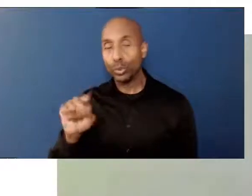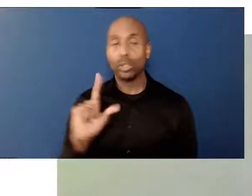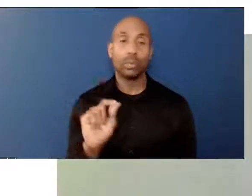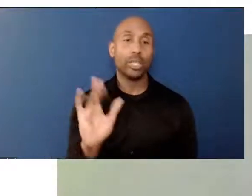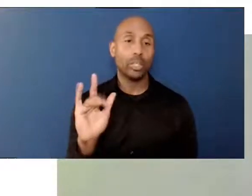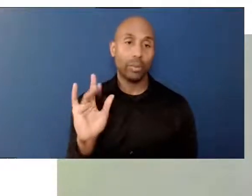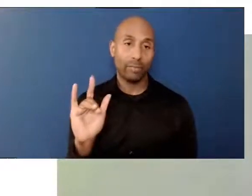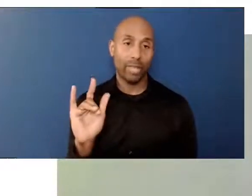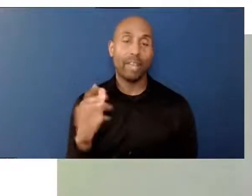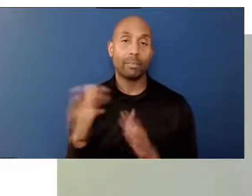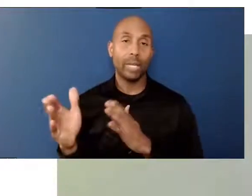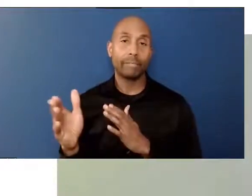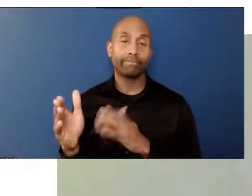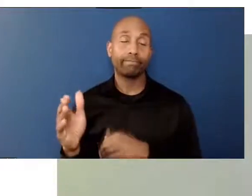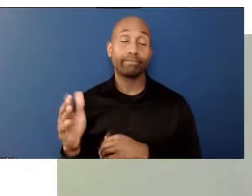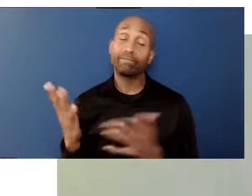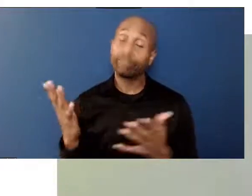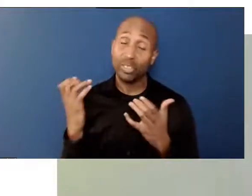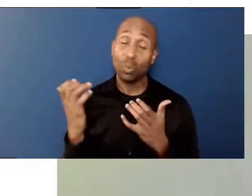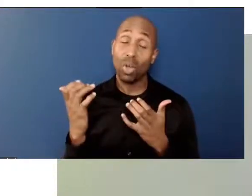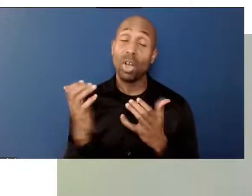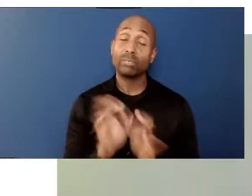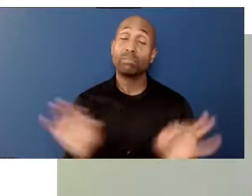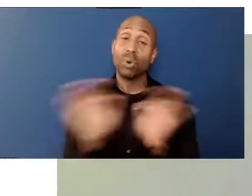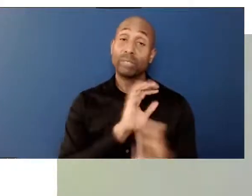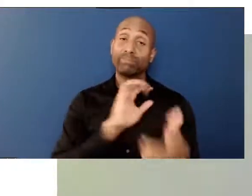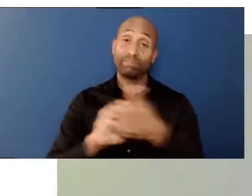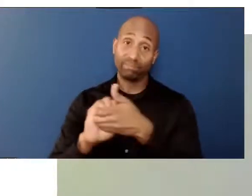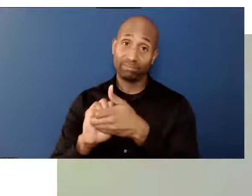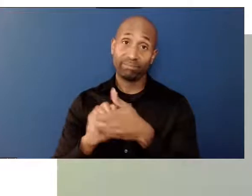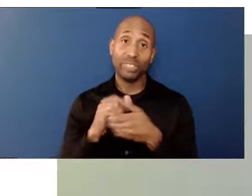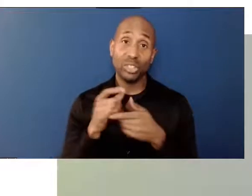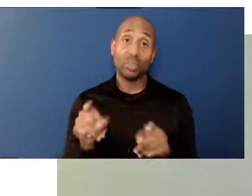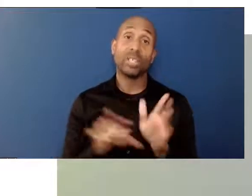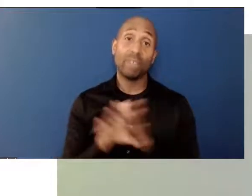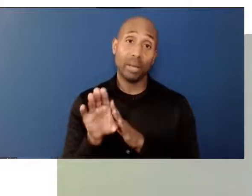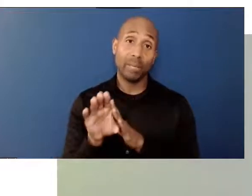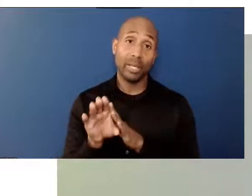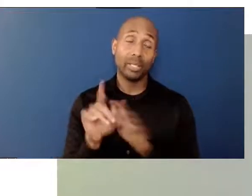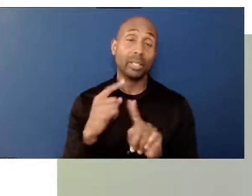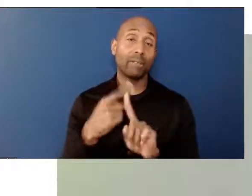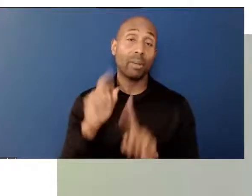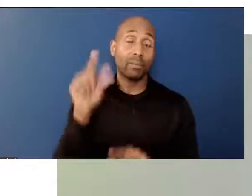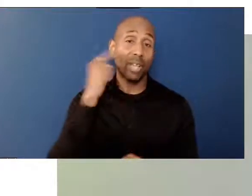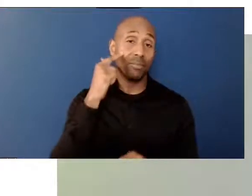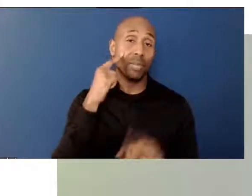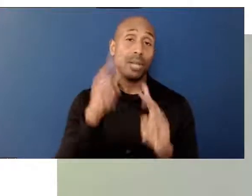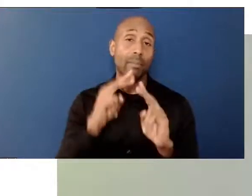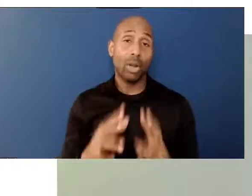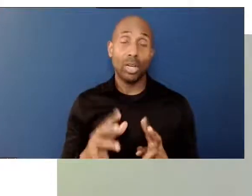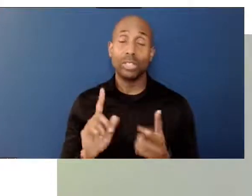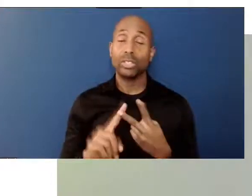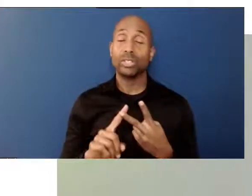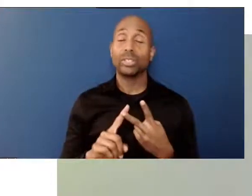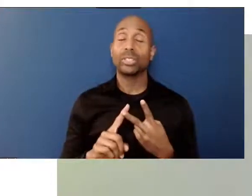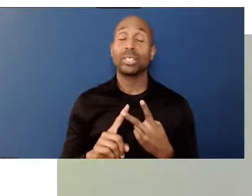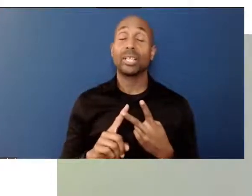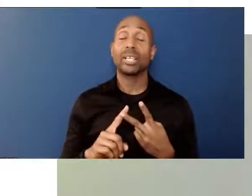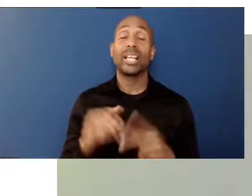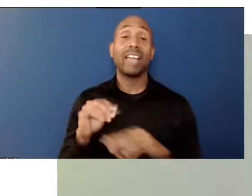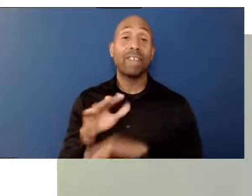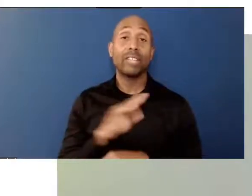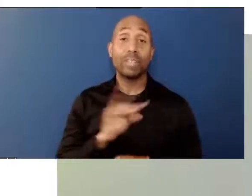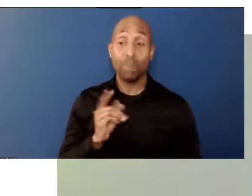collaboration throughout the development process from our government departments, from the Accessibility Advisory Board, and from disabled